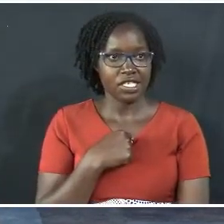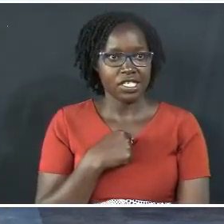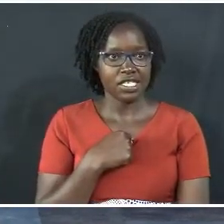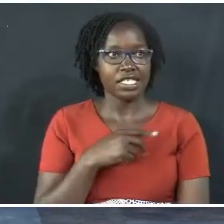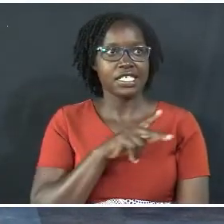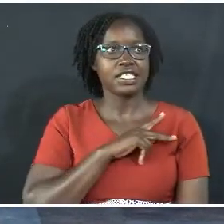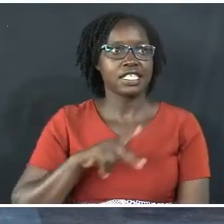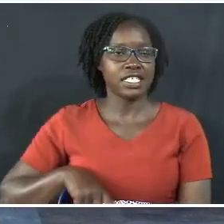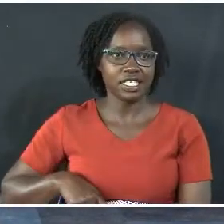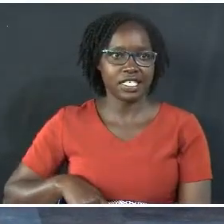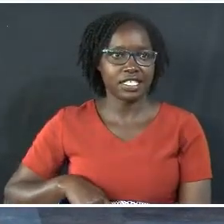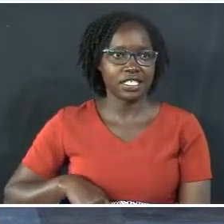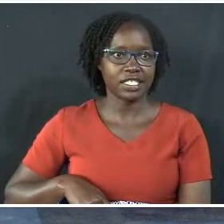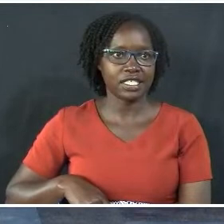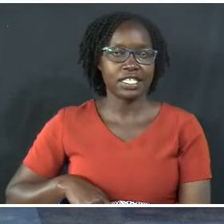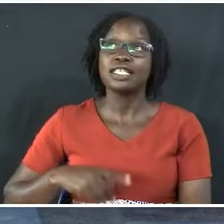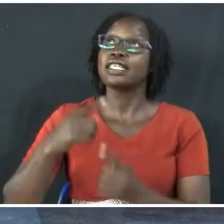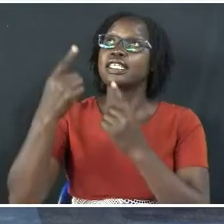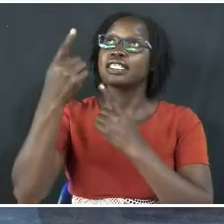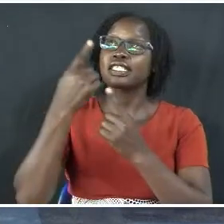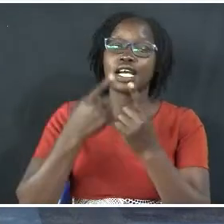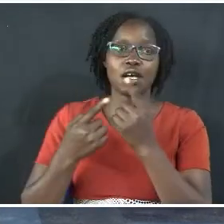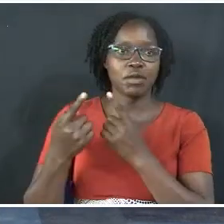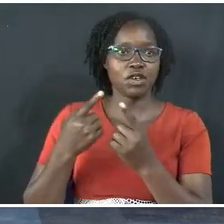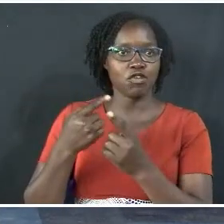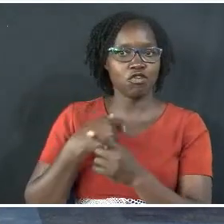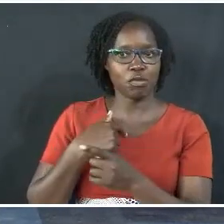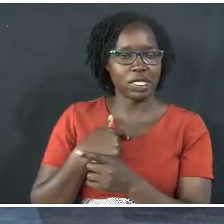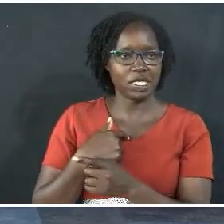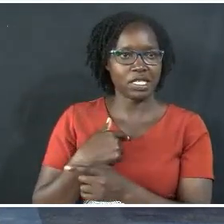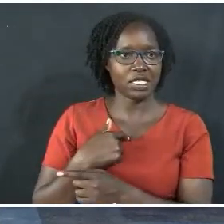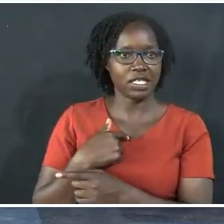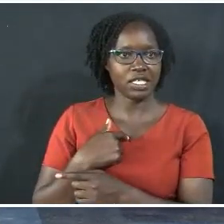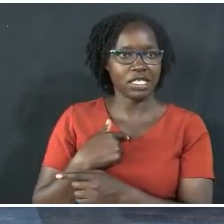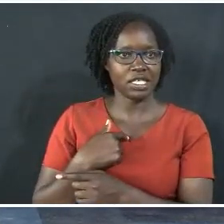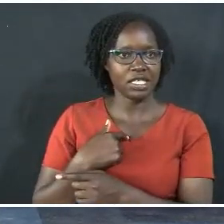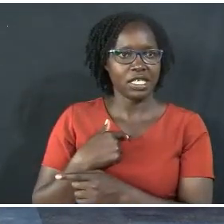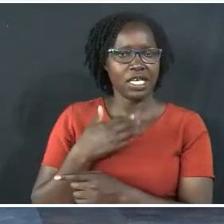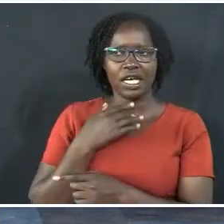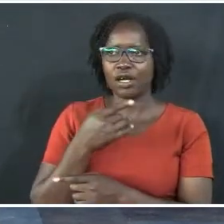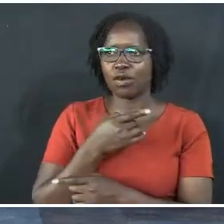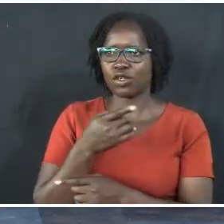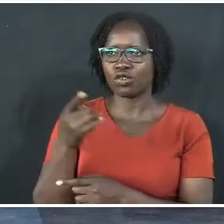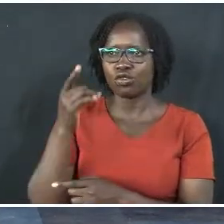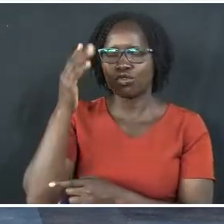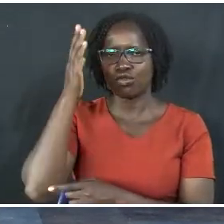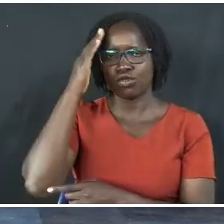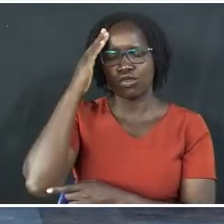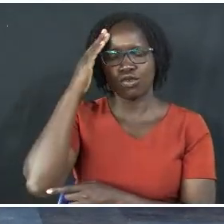The King is coming for me. Now, I want you to know